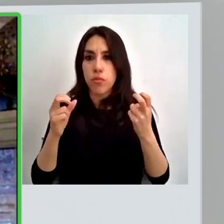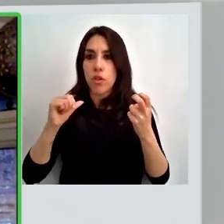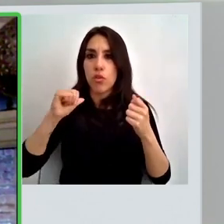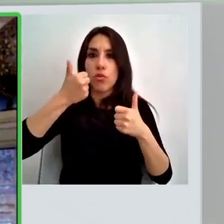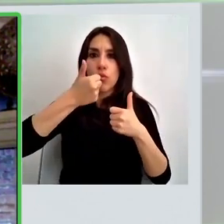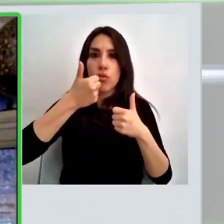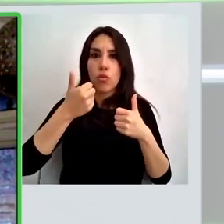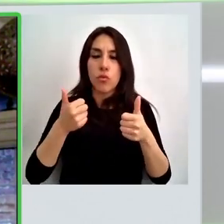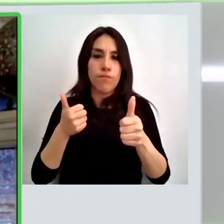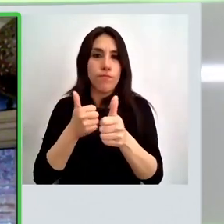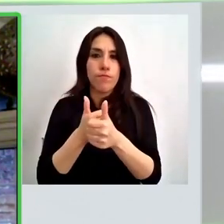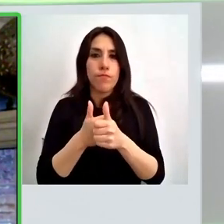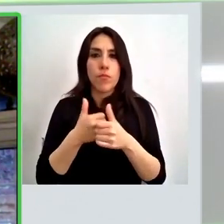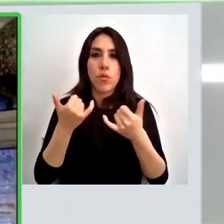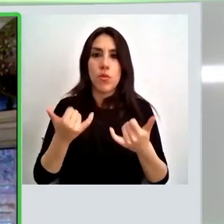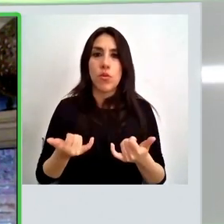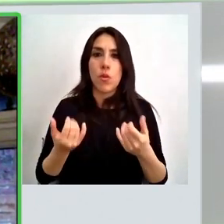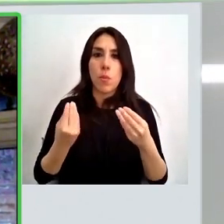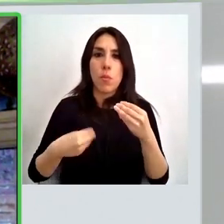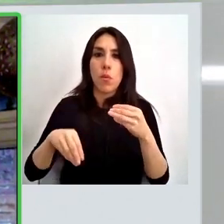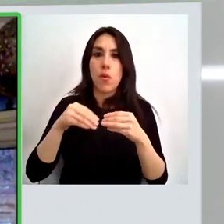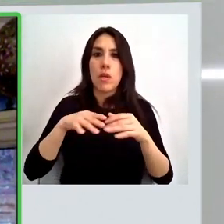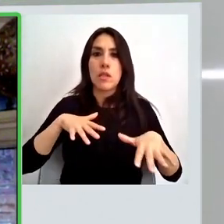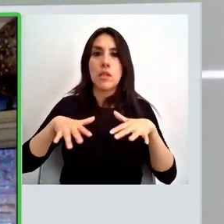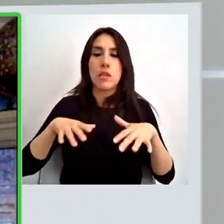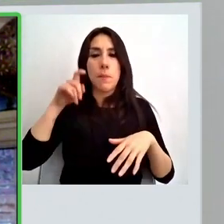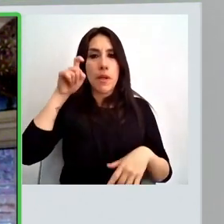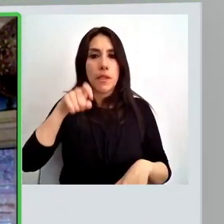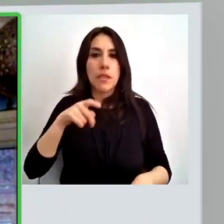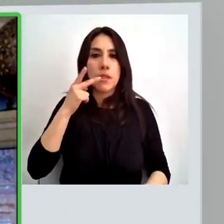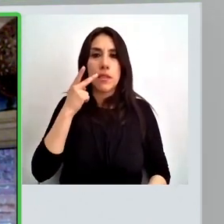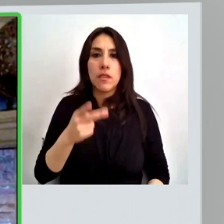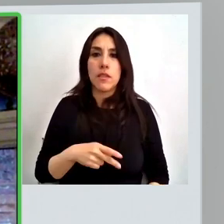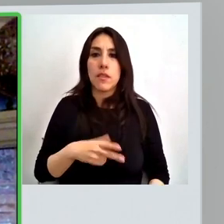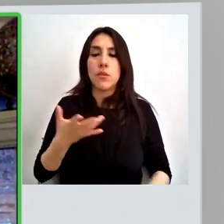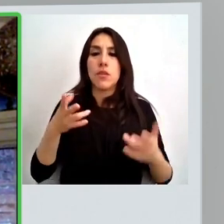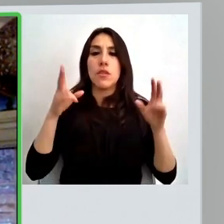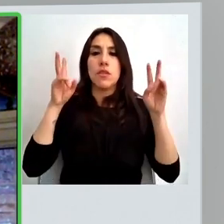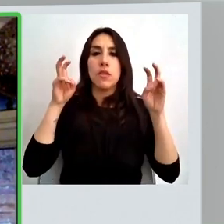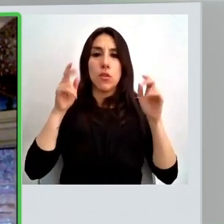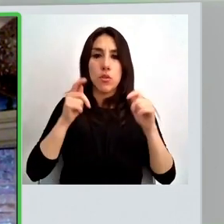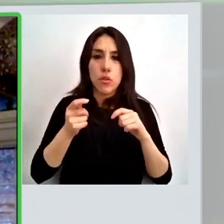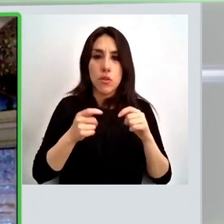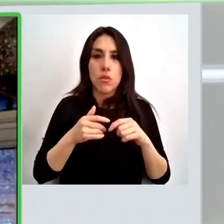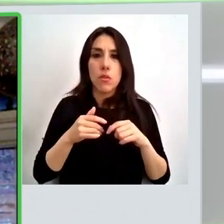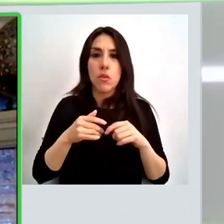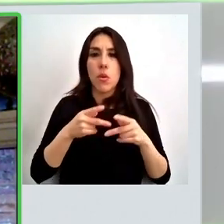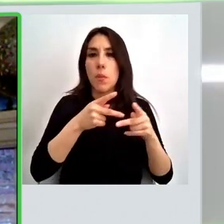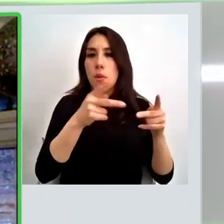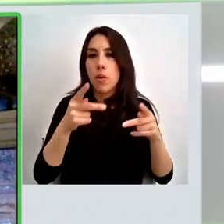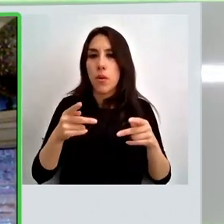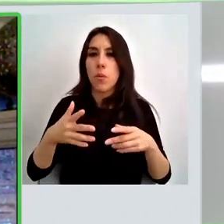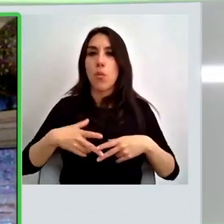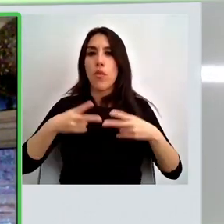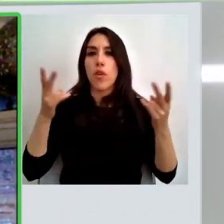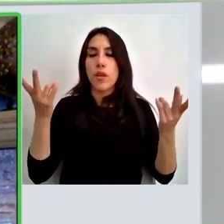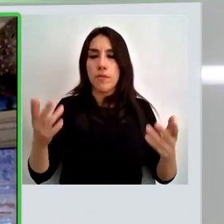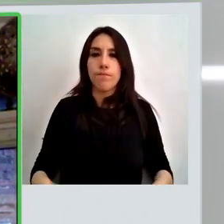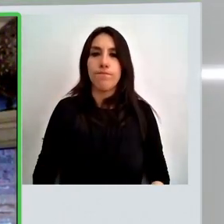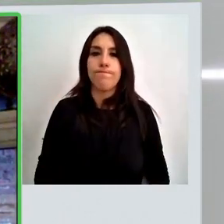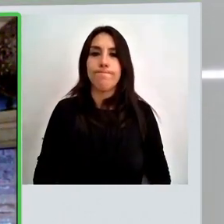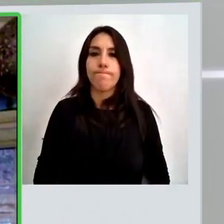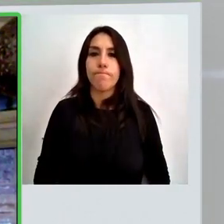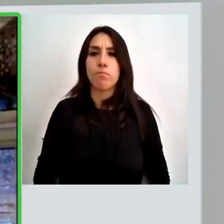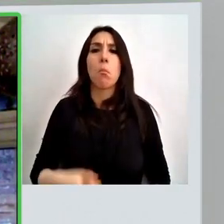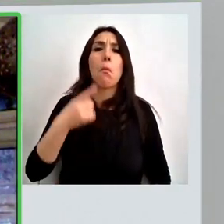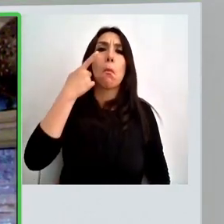public entity. So it's a very, very well-known employee resource group within Australia. And as a result of that,